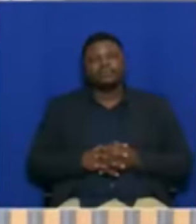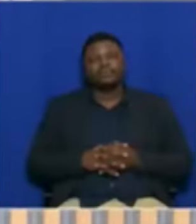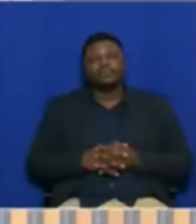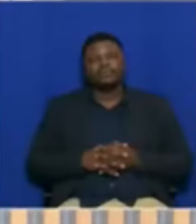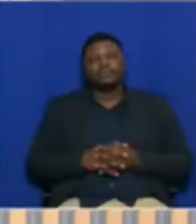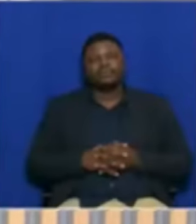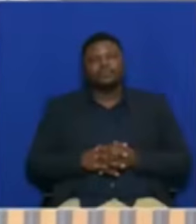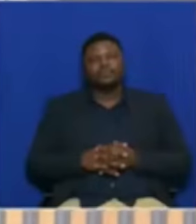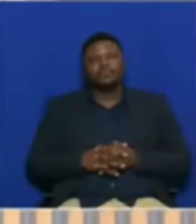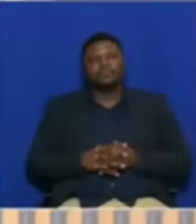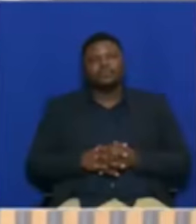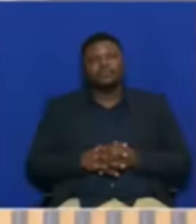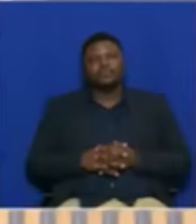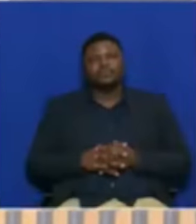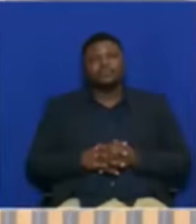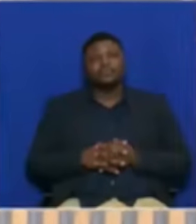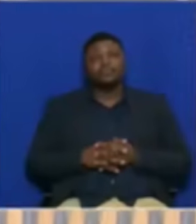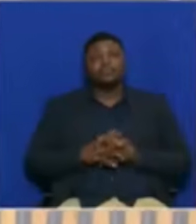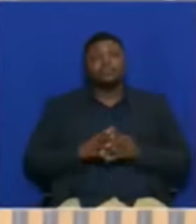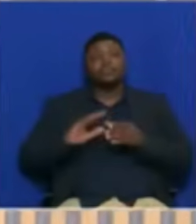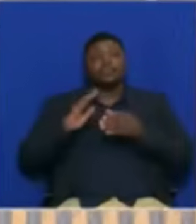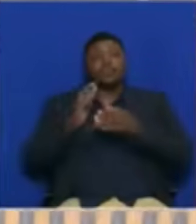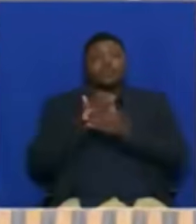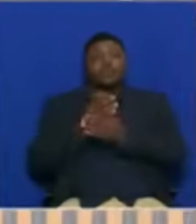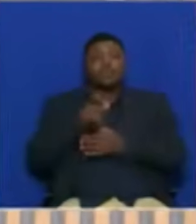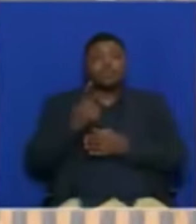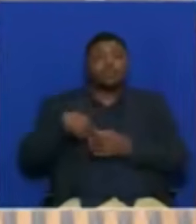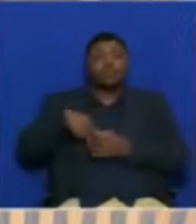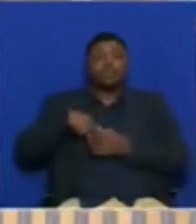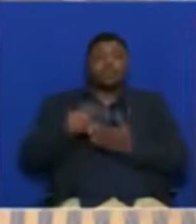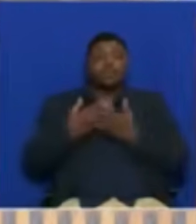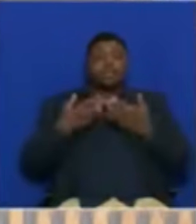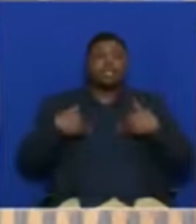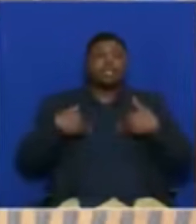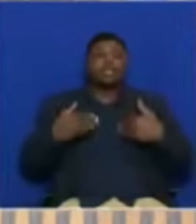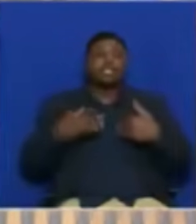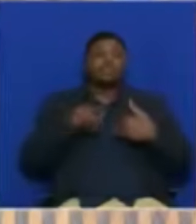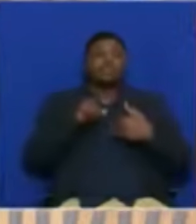Let's adjourn and resume at 10 to 5. Thank you, Chair.